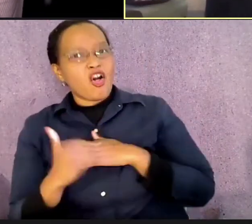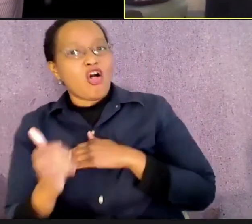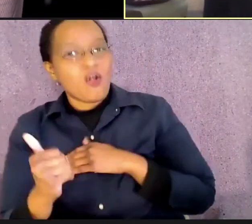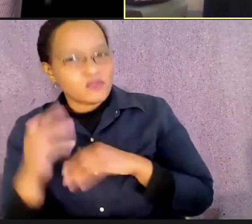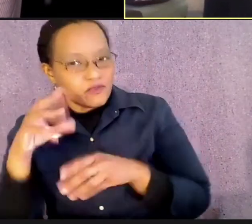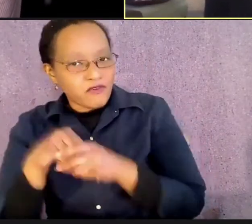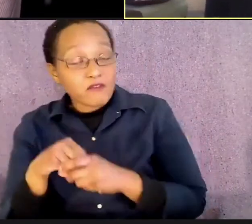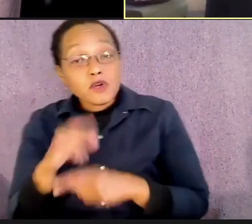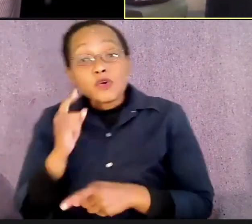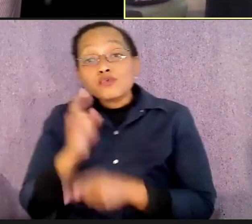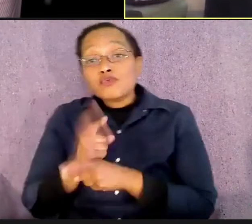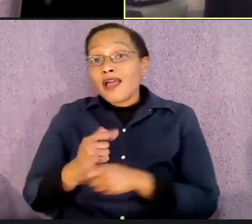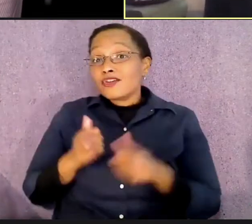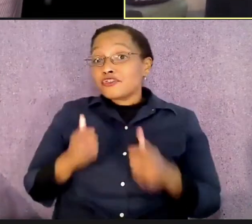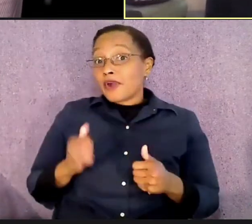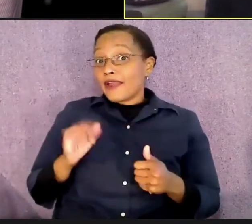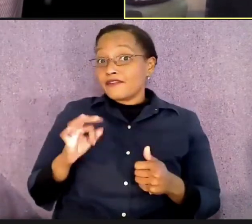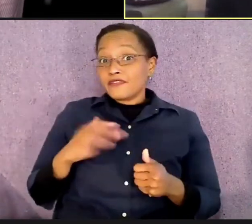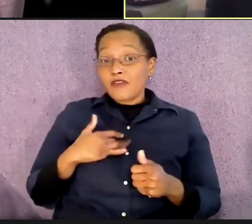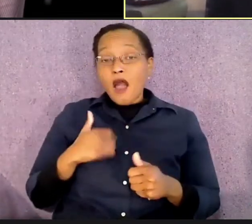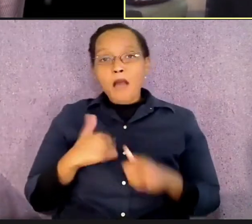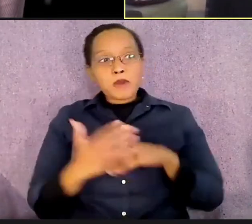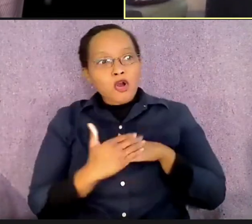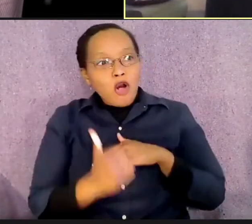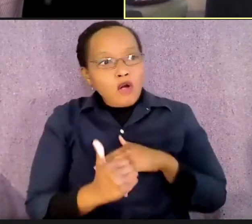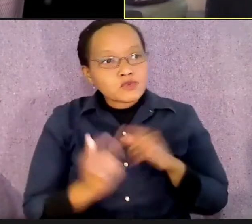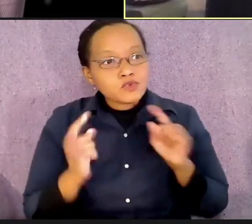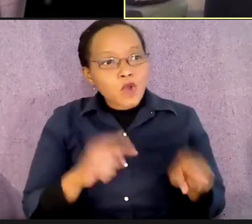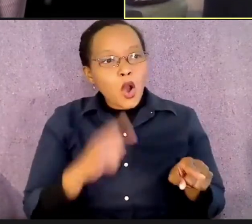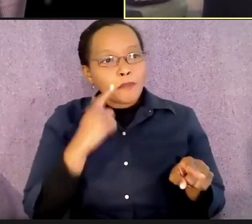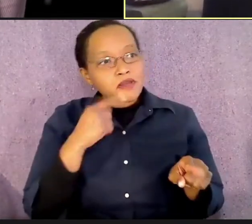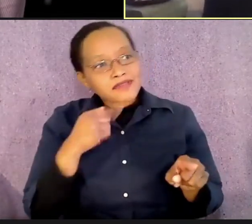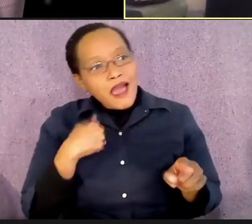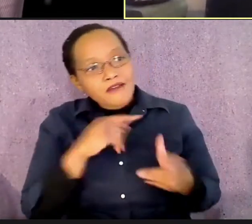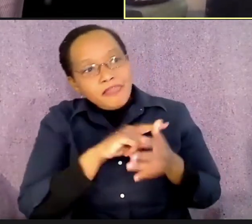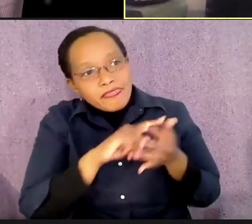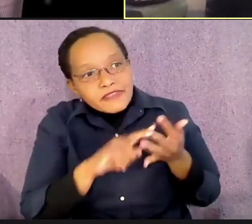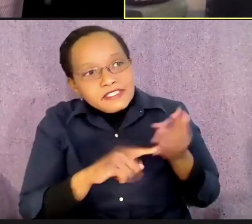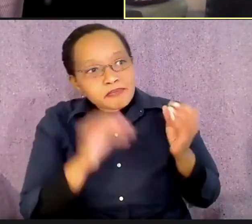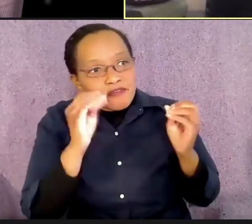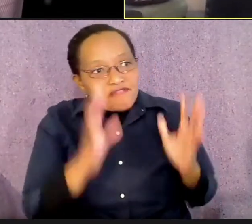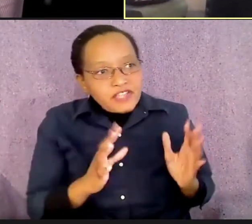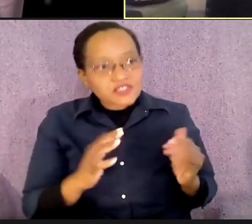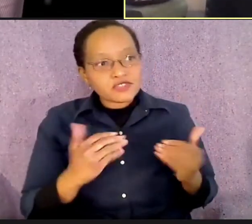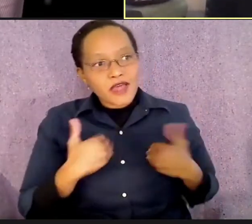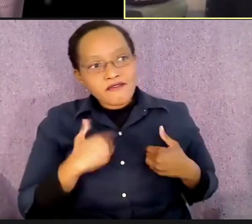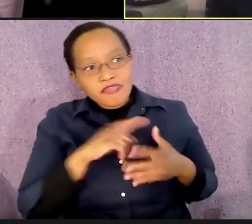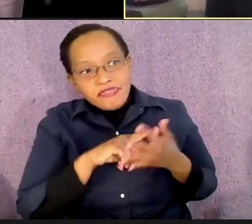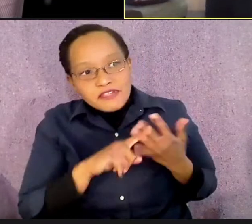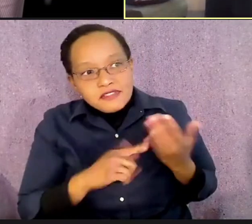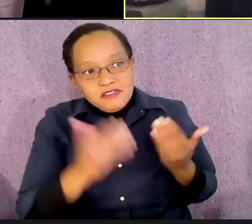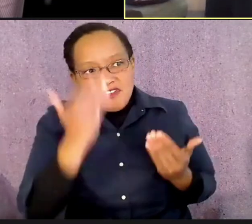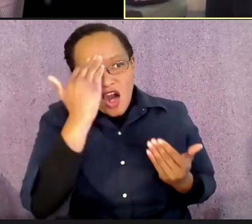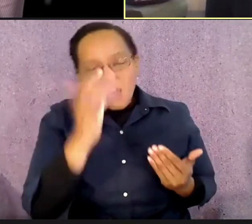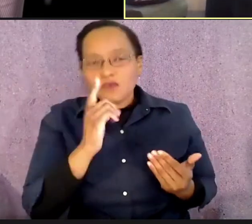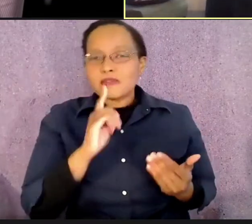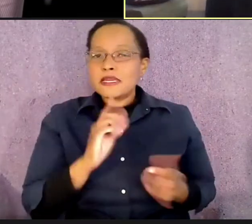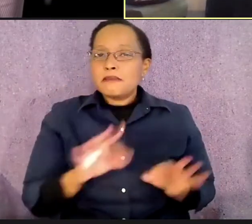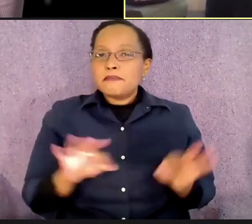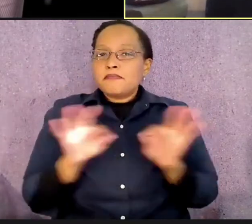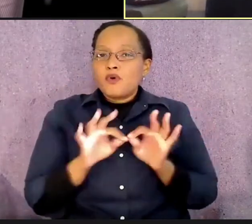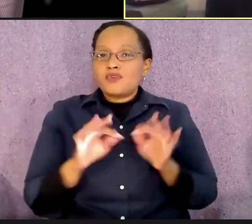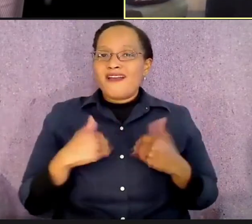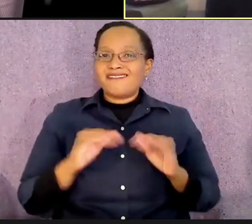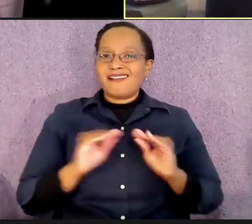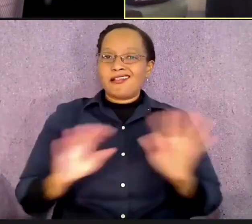go to that place because these professors are there and I need that knowledge, but just be clear about what you're doing. I think that's the big thing is like, I'm not anti-college. My